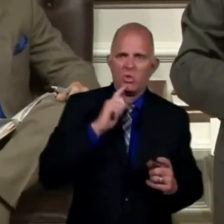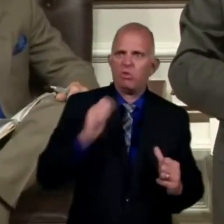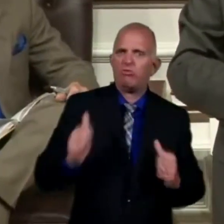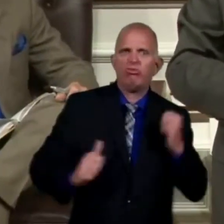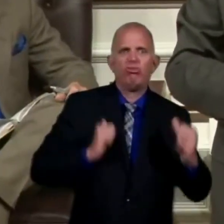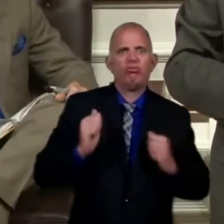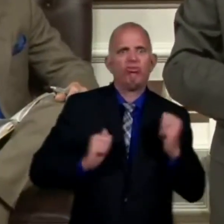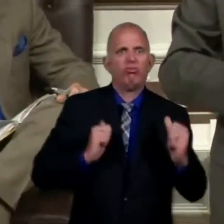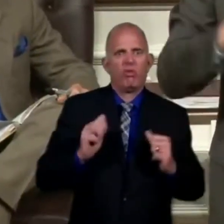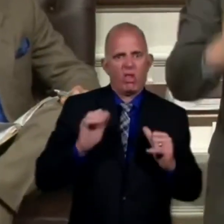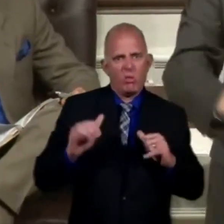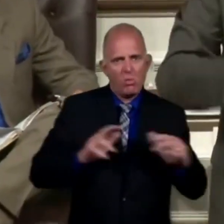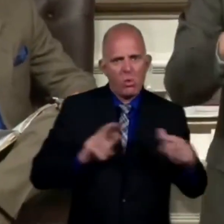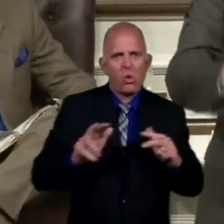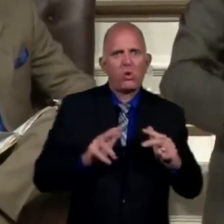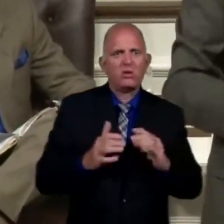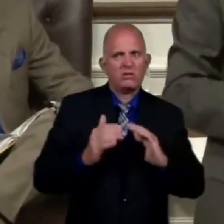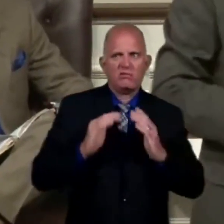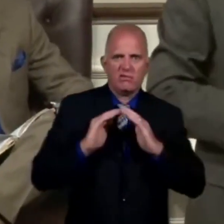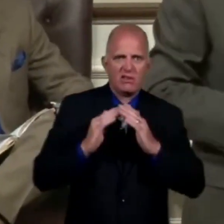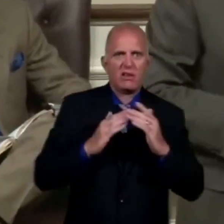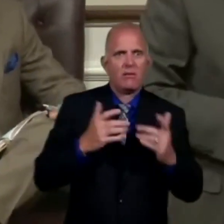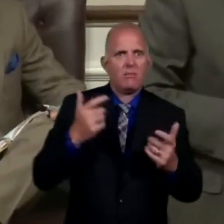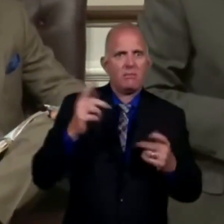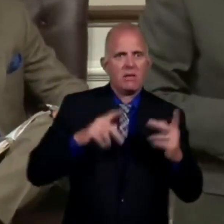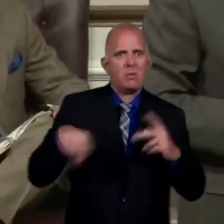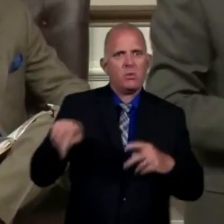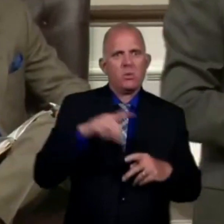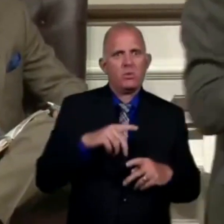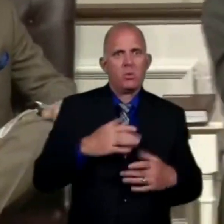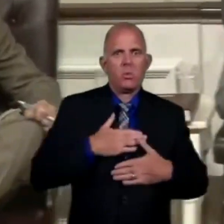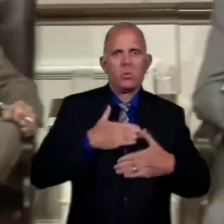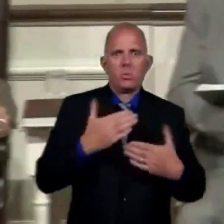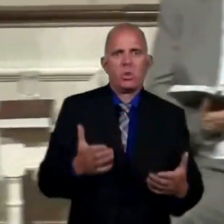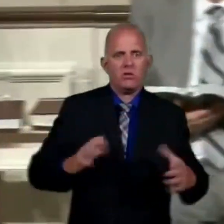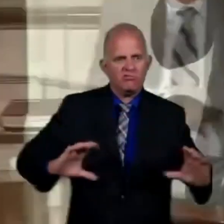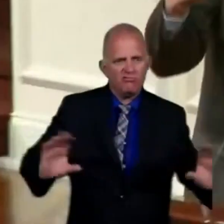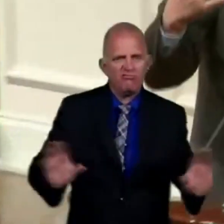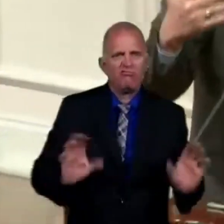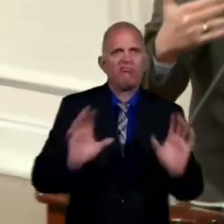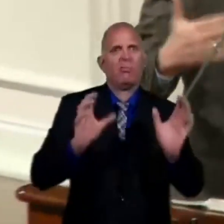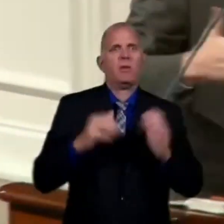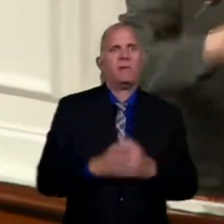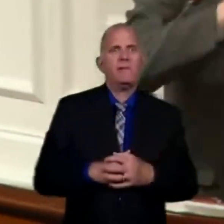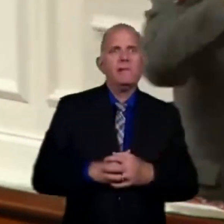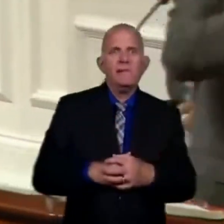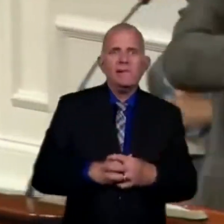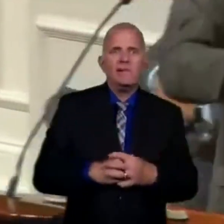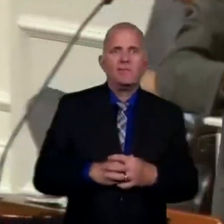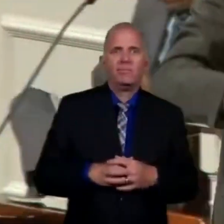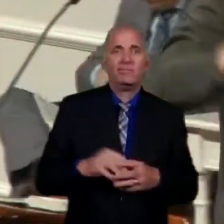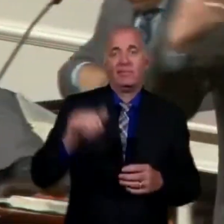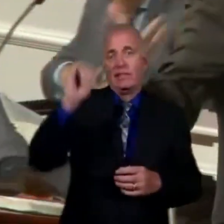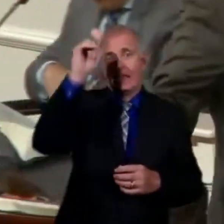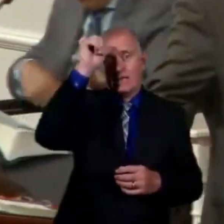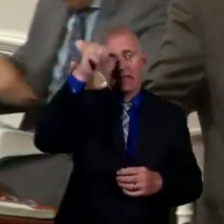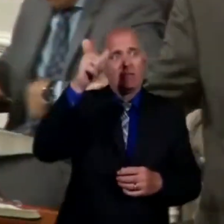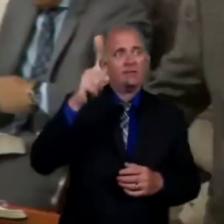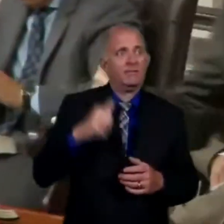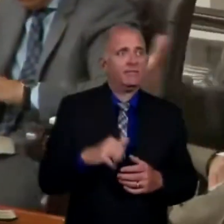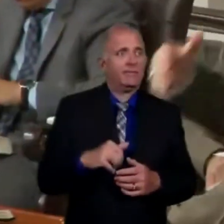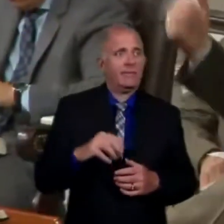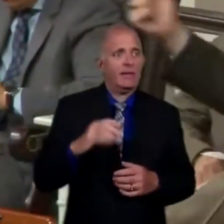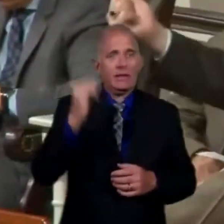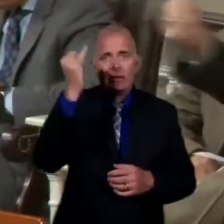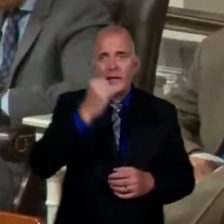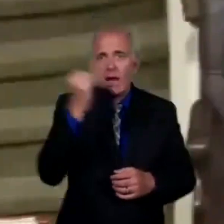city. People will climb on their hands and knees in temples in India and in Italy and other places